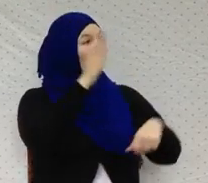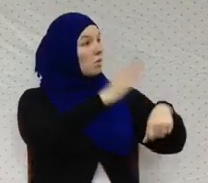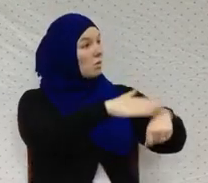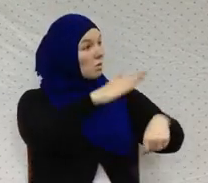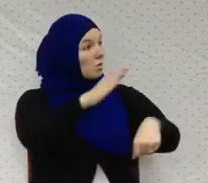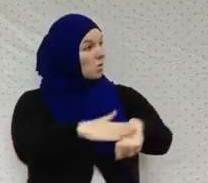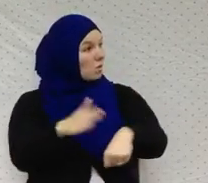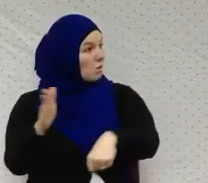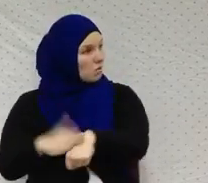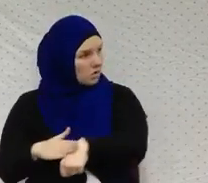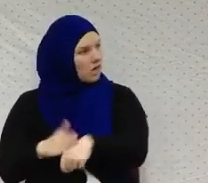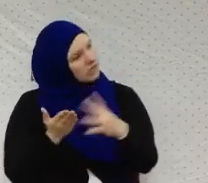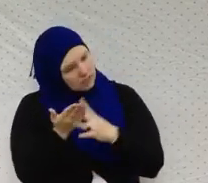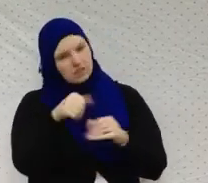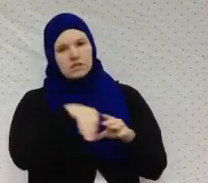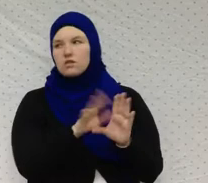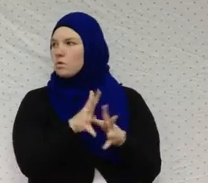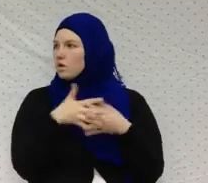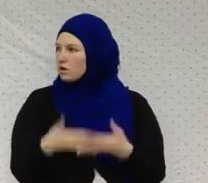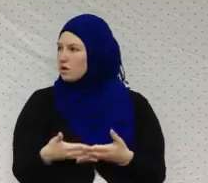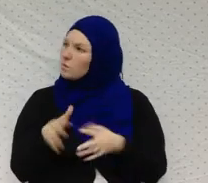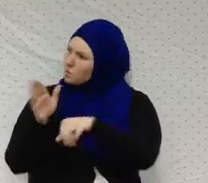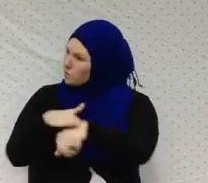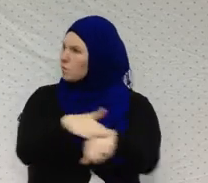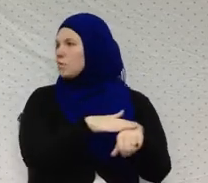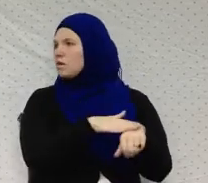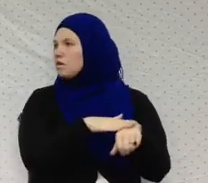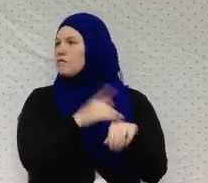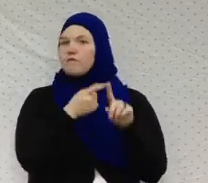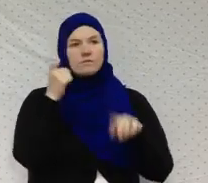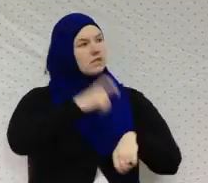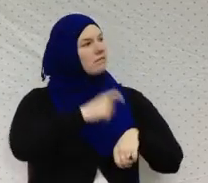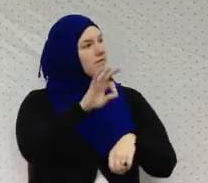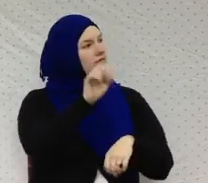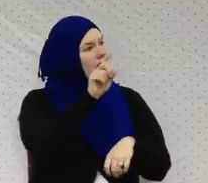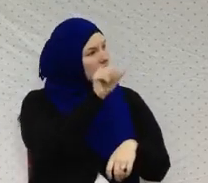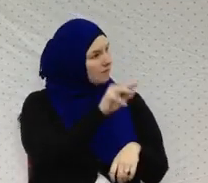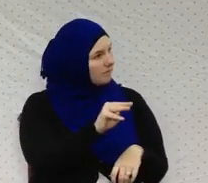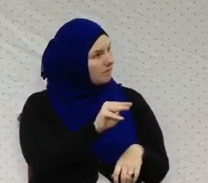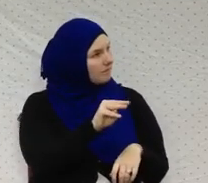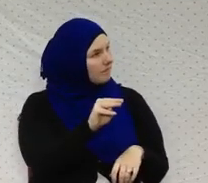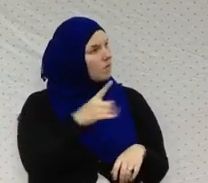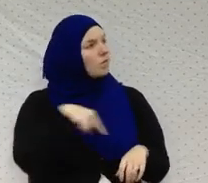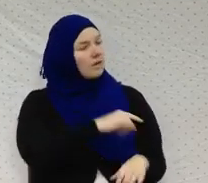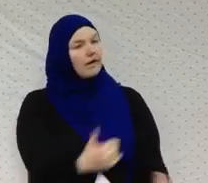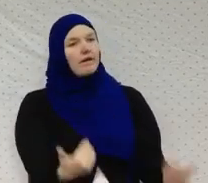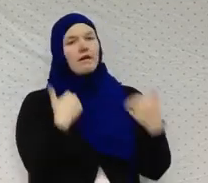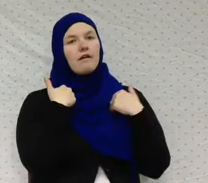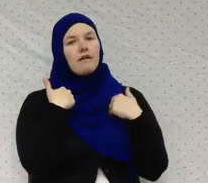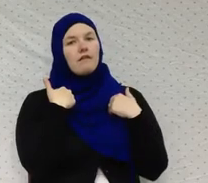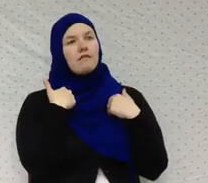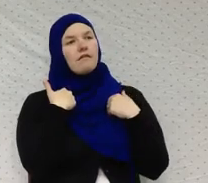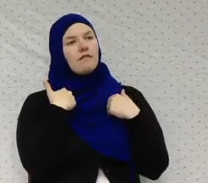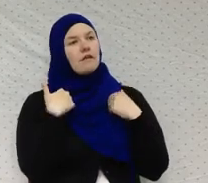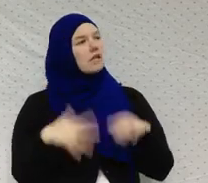Allah. So the warnings are spread throughout the Quran, coming from the time of Adam, that